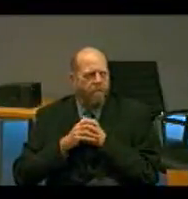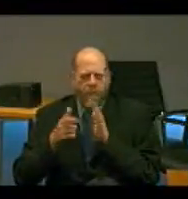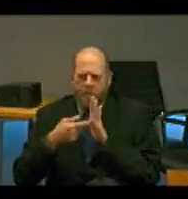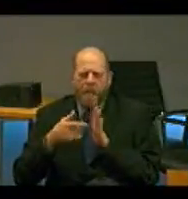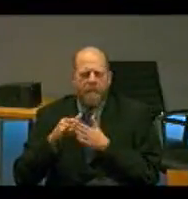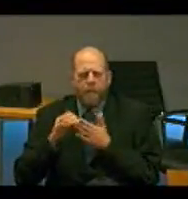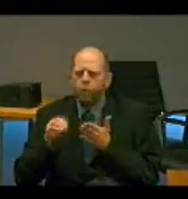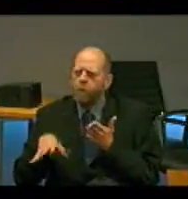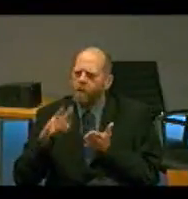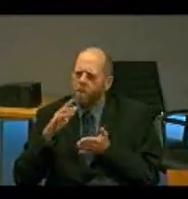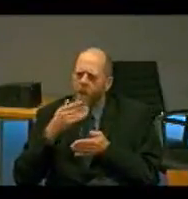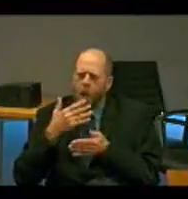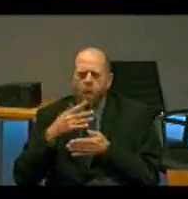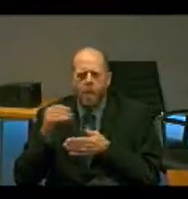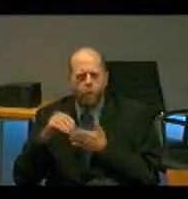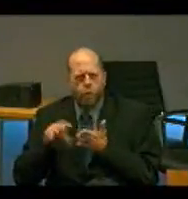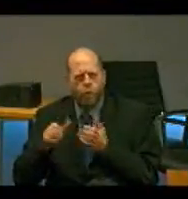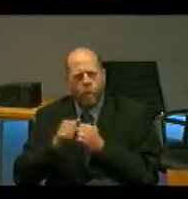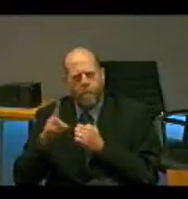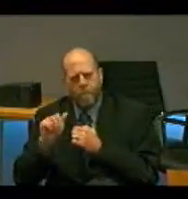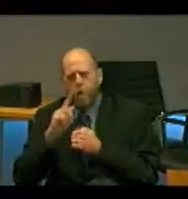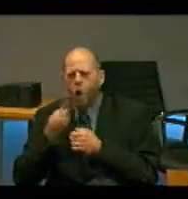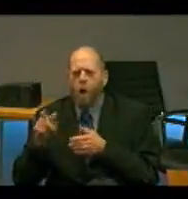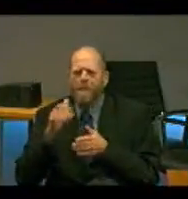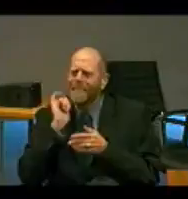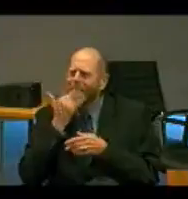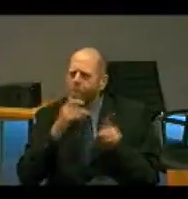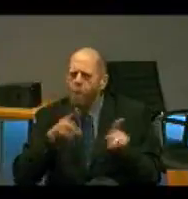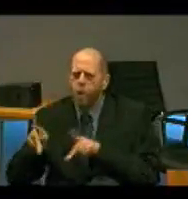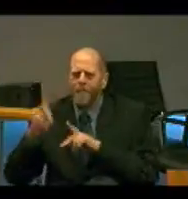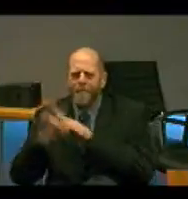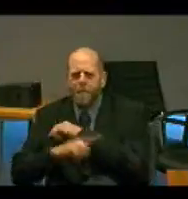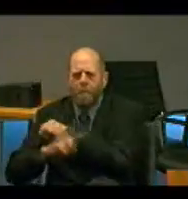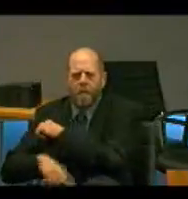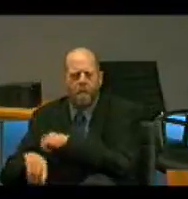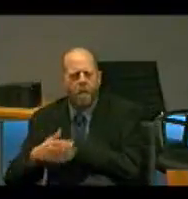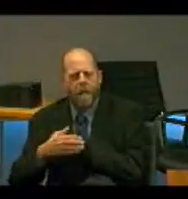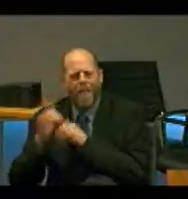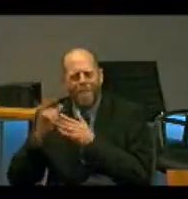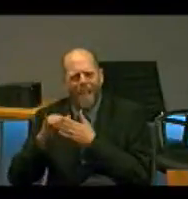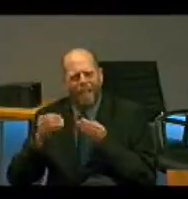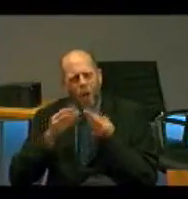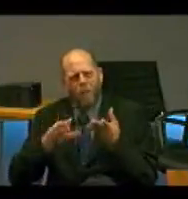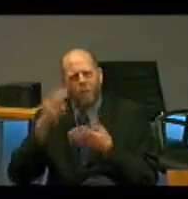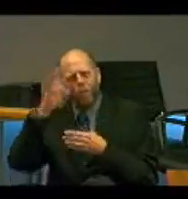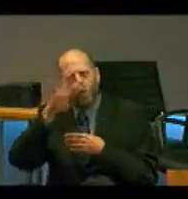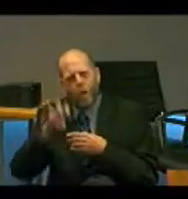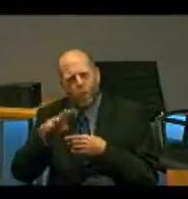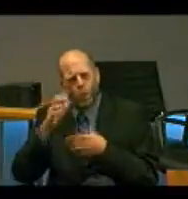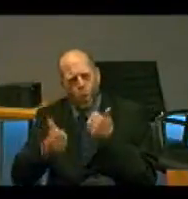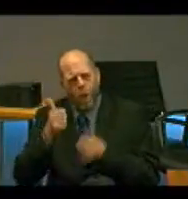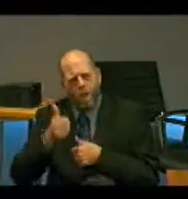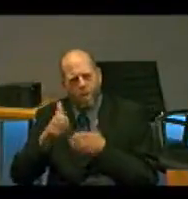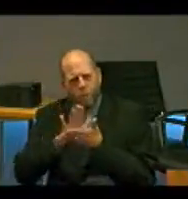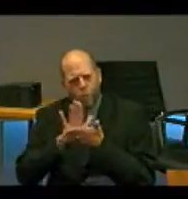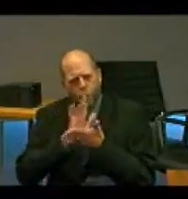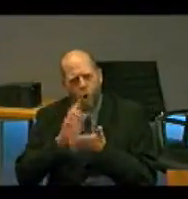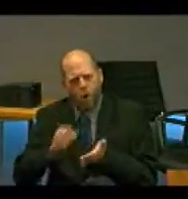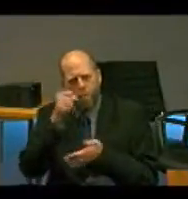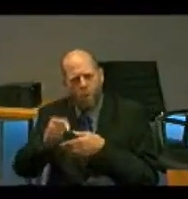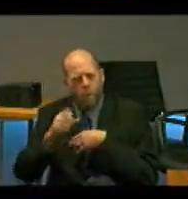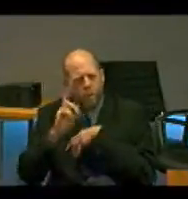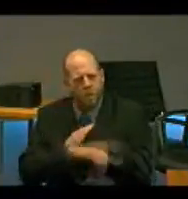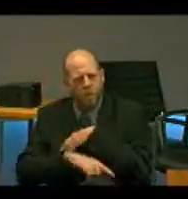indicate that students of color and students with disabilities are being disproportionately disciplined and raise questions regarding whether schools are imposing such discipline